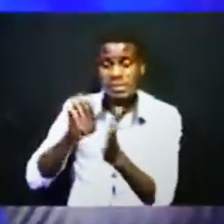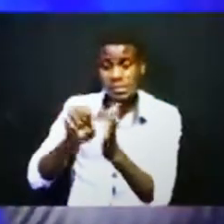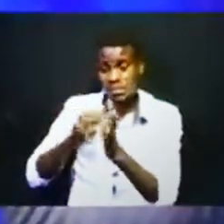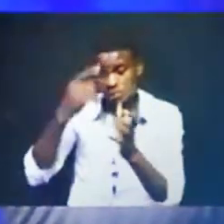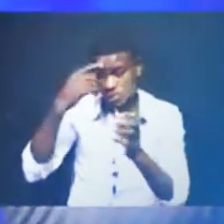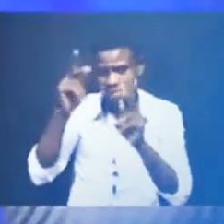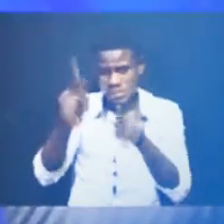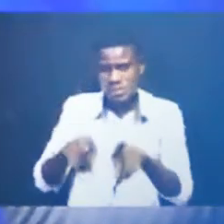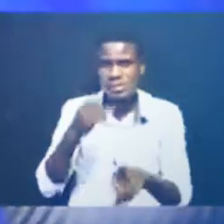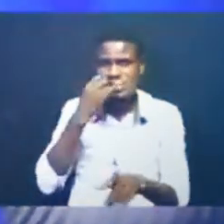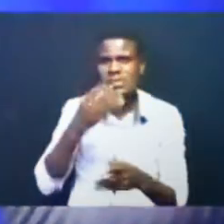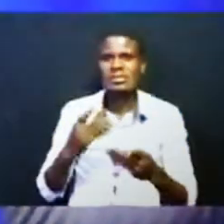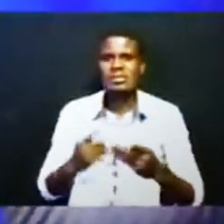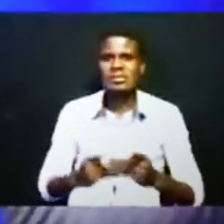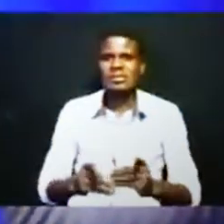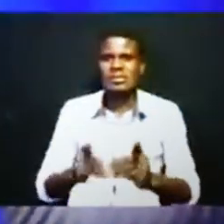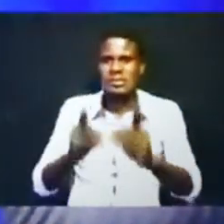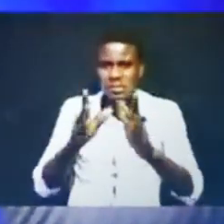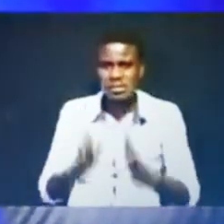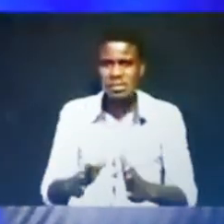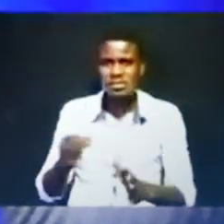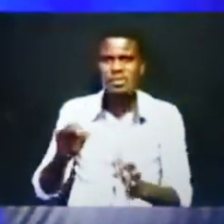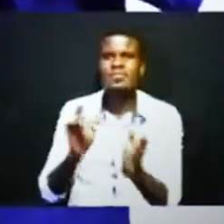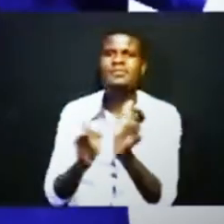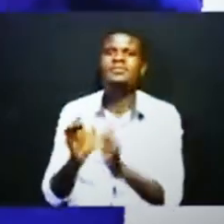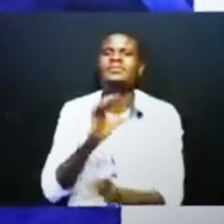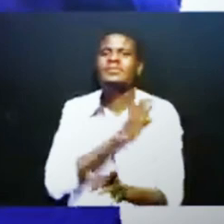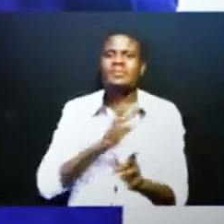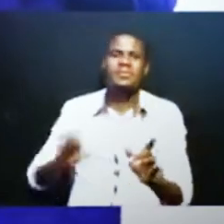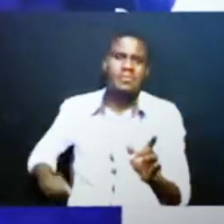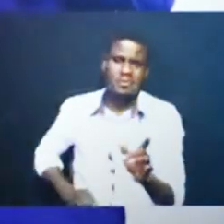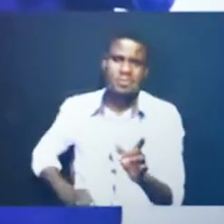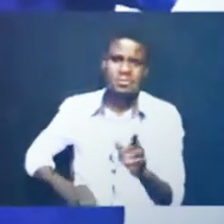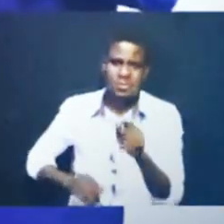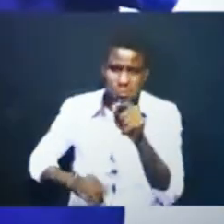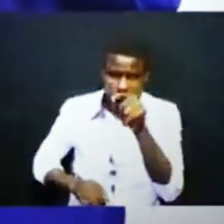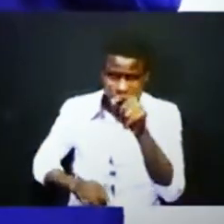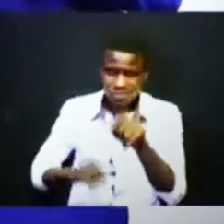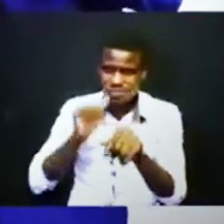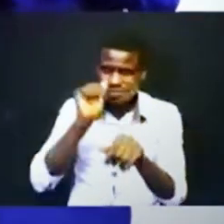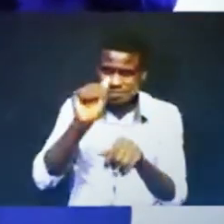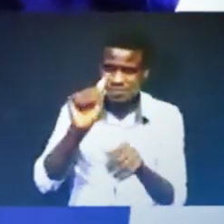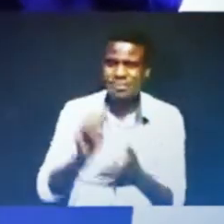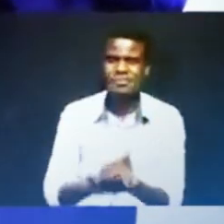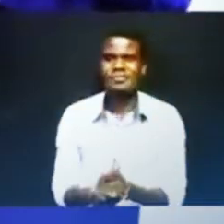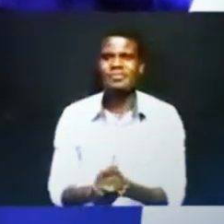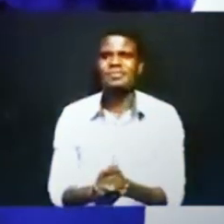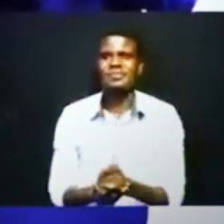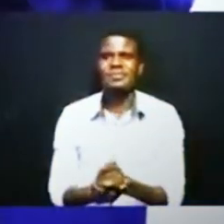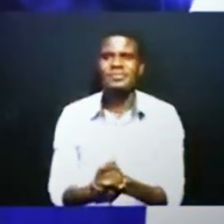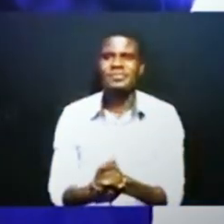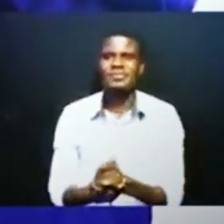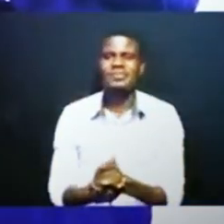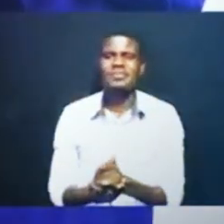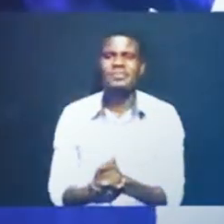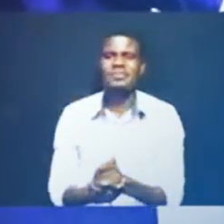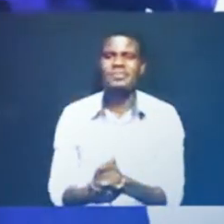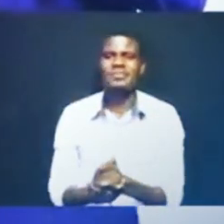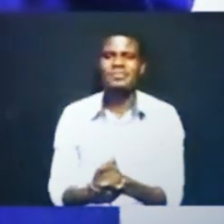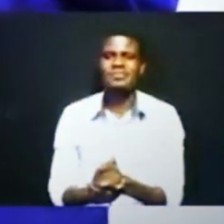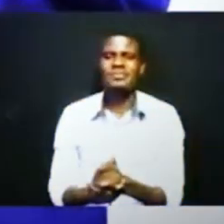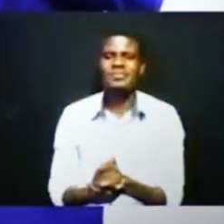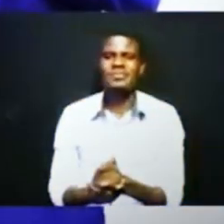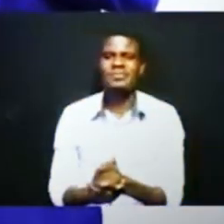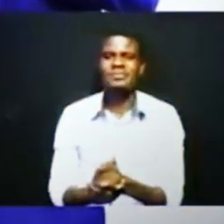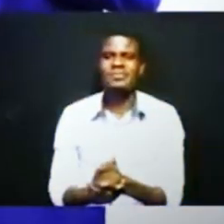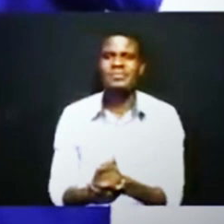you yourself. You bet to me I am so pa ediam we are singing na no and ni onim Christo mitre wankasa. See,